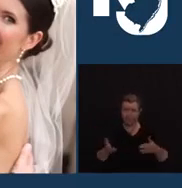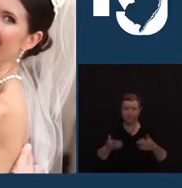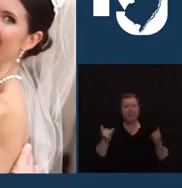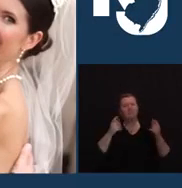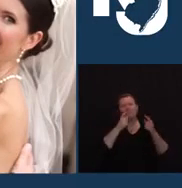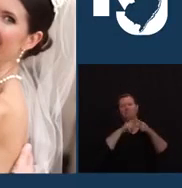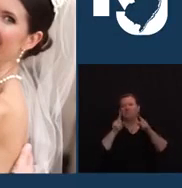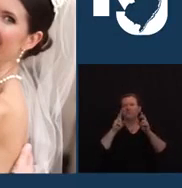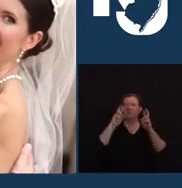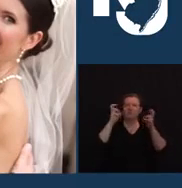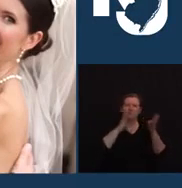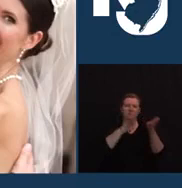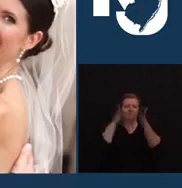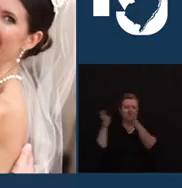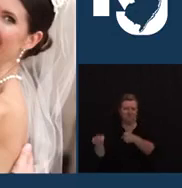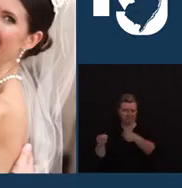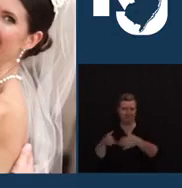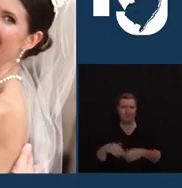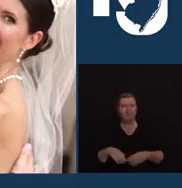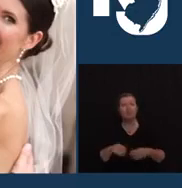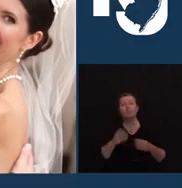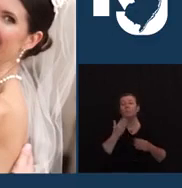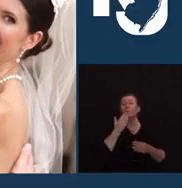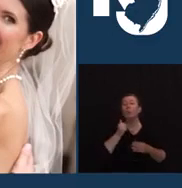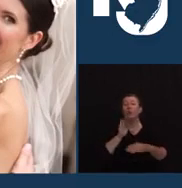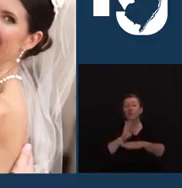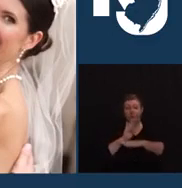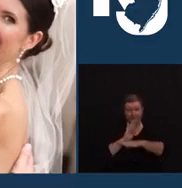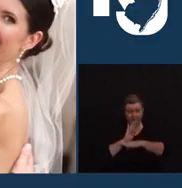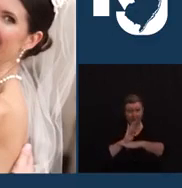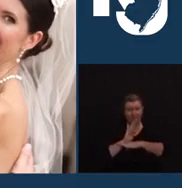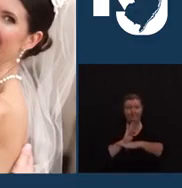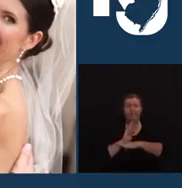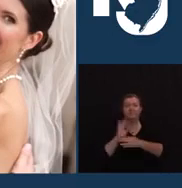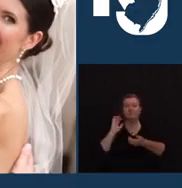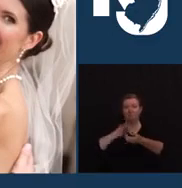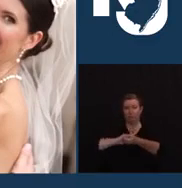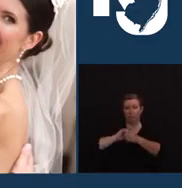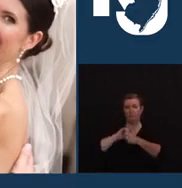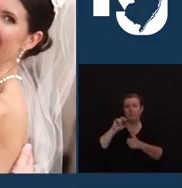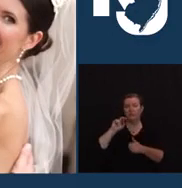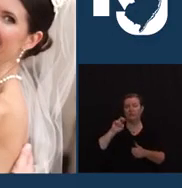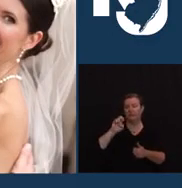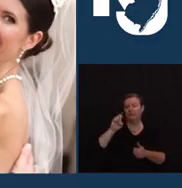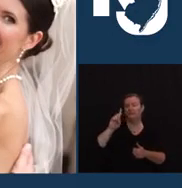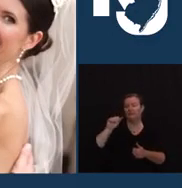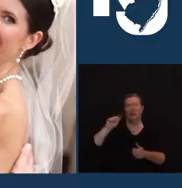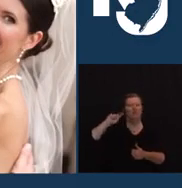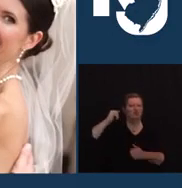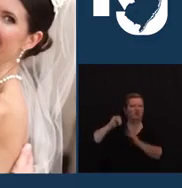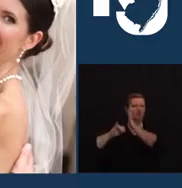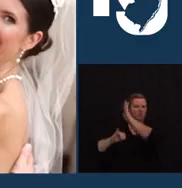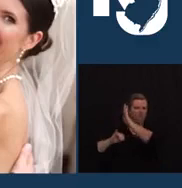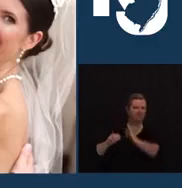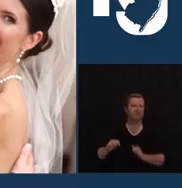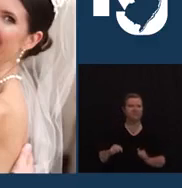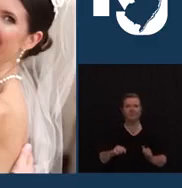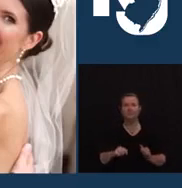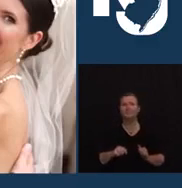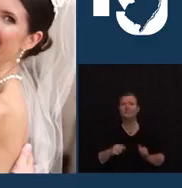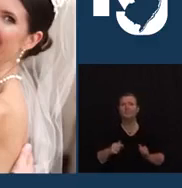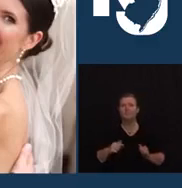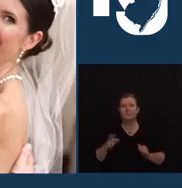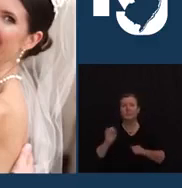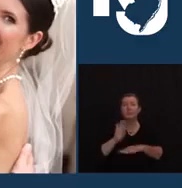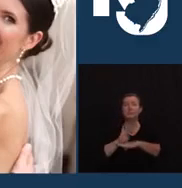help their communities come back in partnership with the New Jersey Economic Development Authority. And today we're going to visit Hackettstown, not too far from